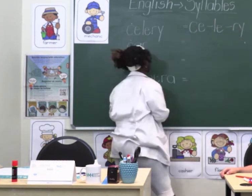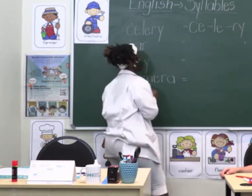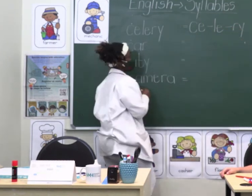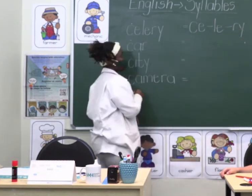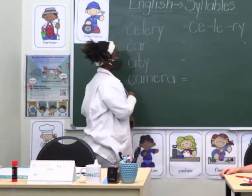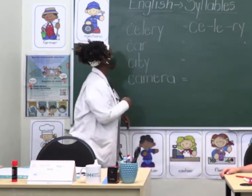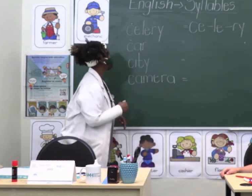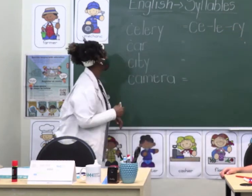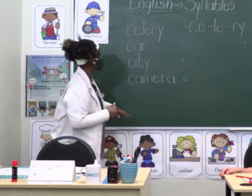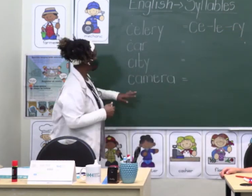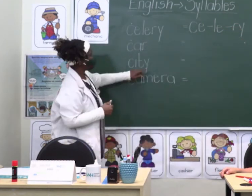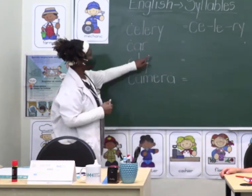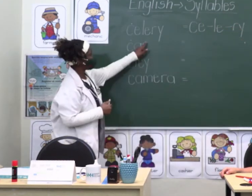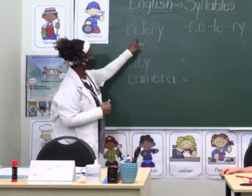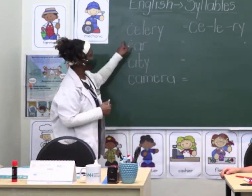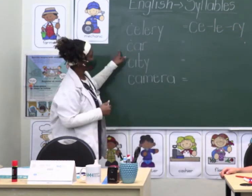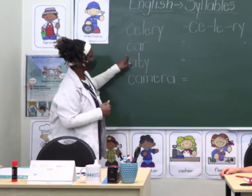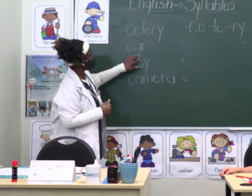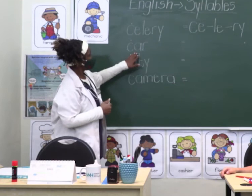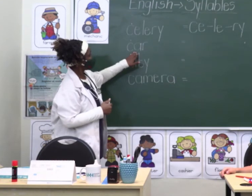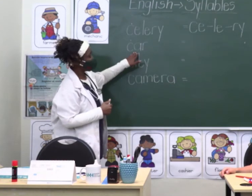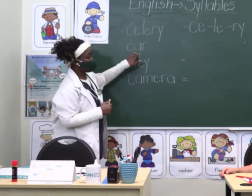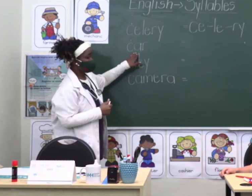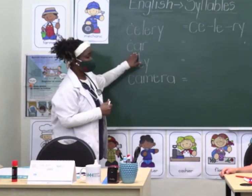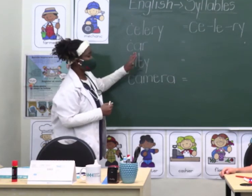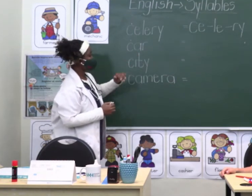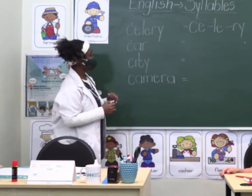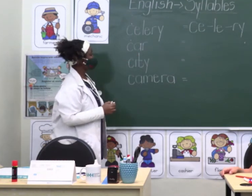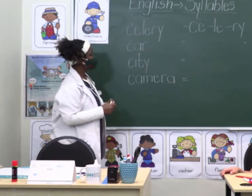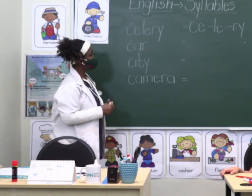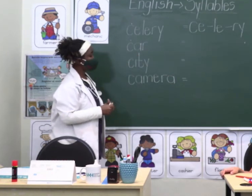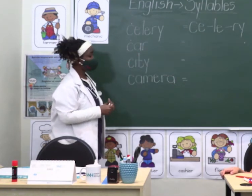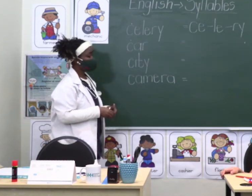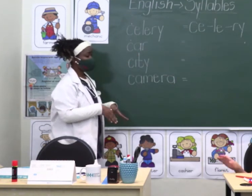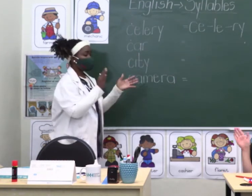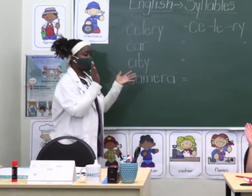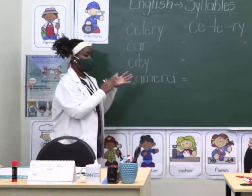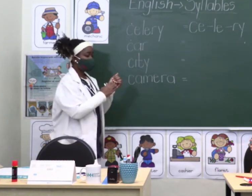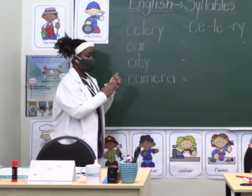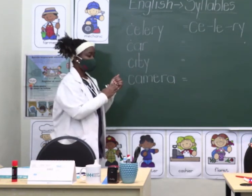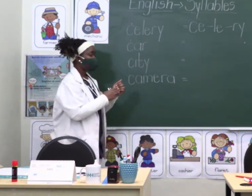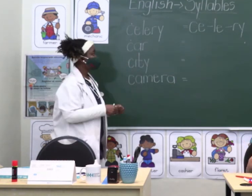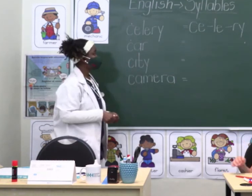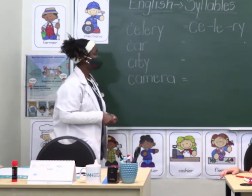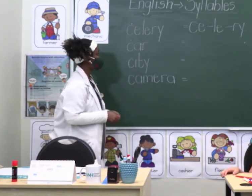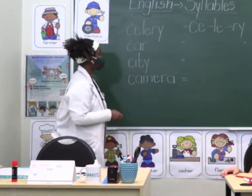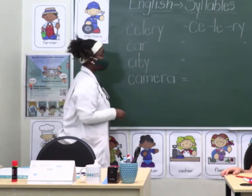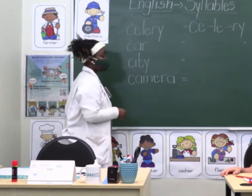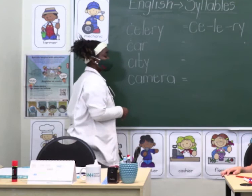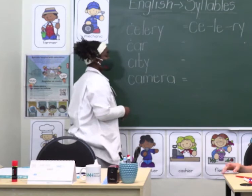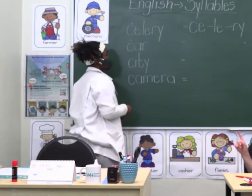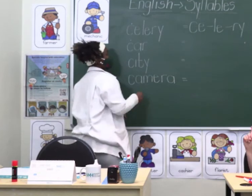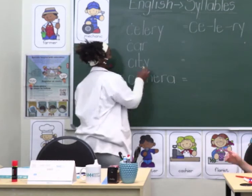Good. 3 syllables. How about the word car? Let us clap the word car. Car. How many times